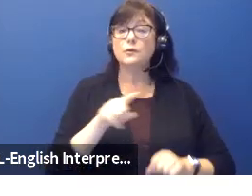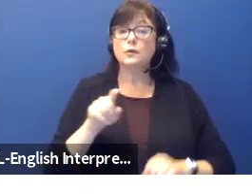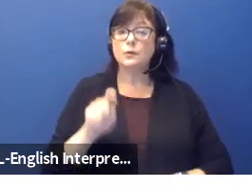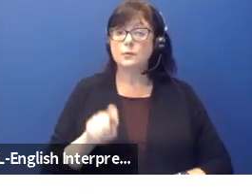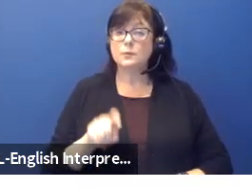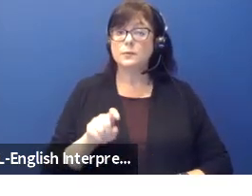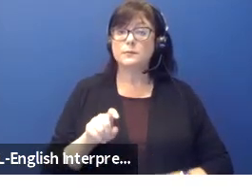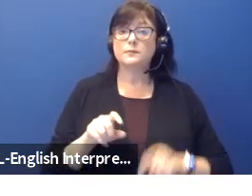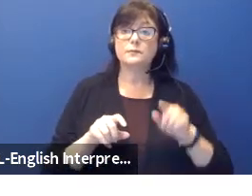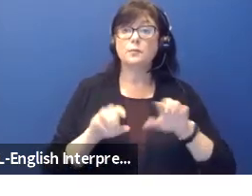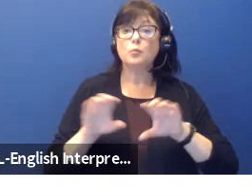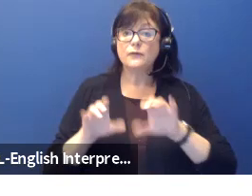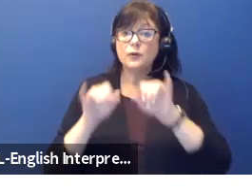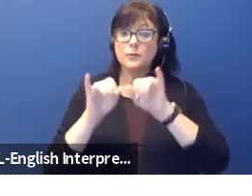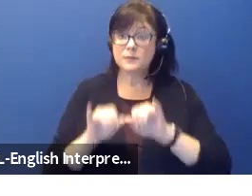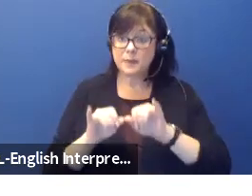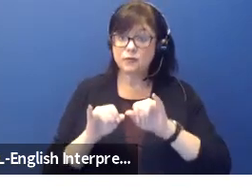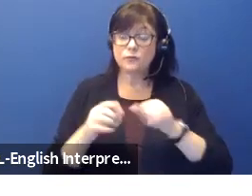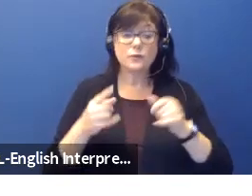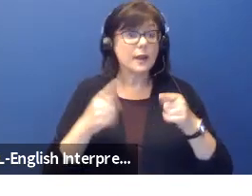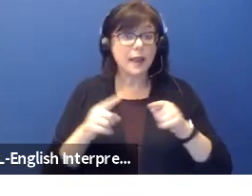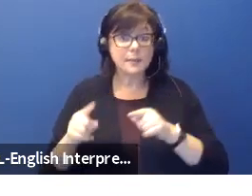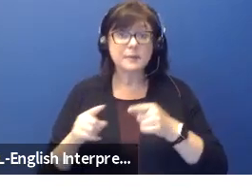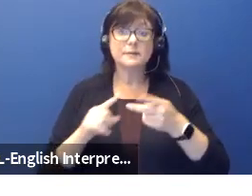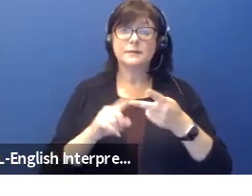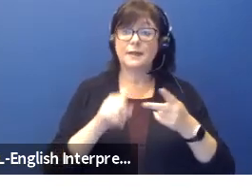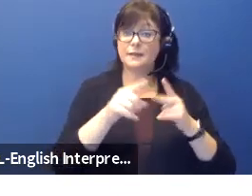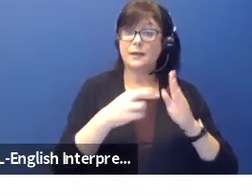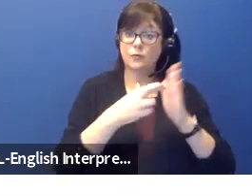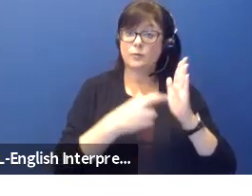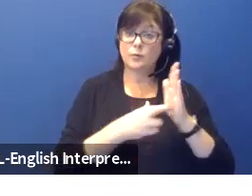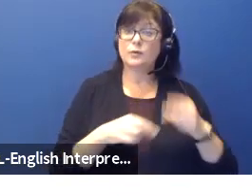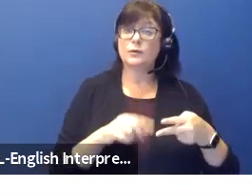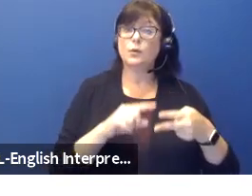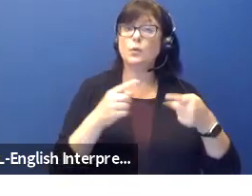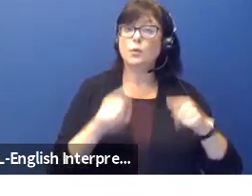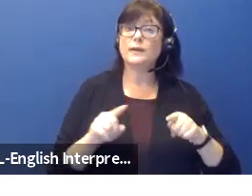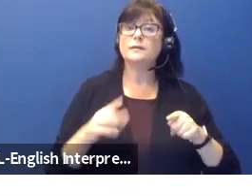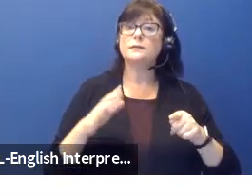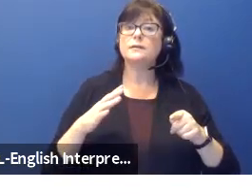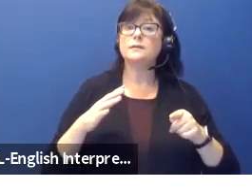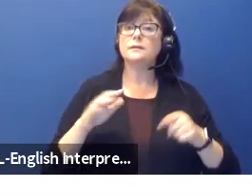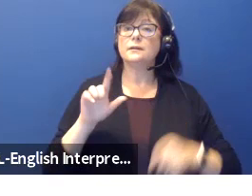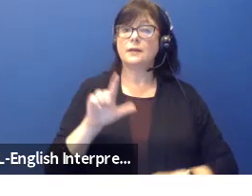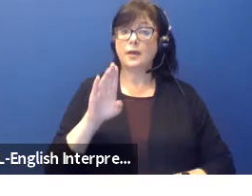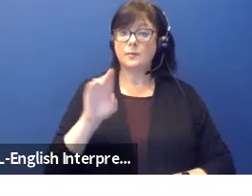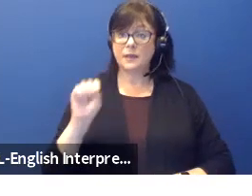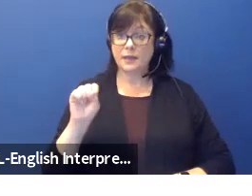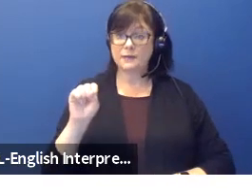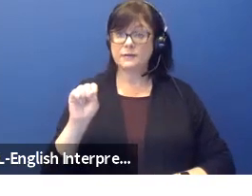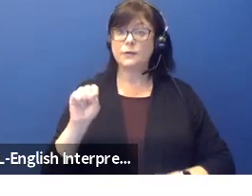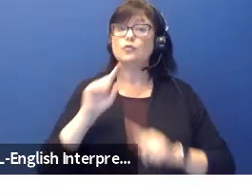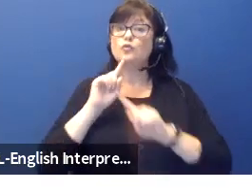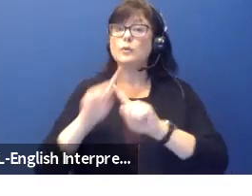the performance measures that come out on the report when we do our interim LBS and final LBS